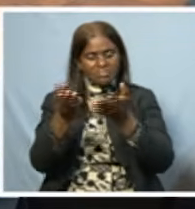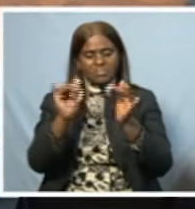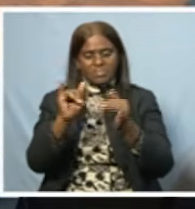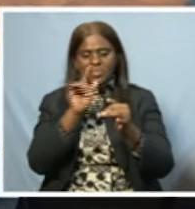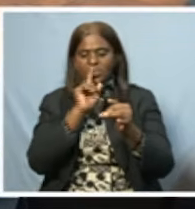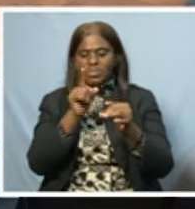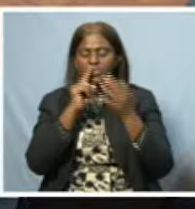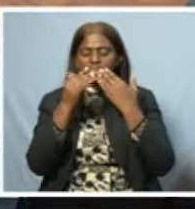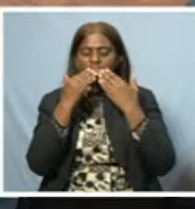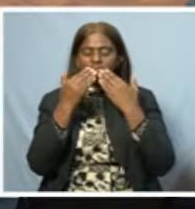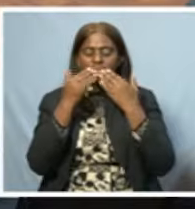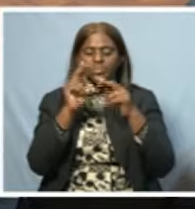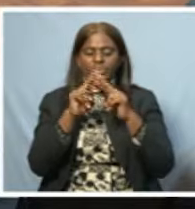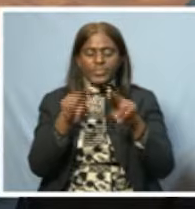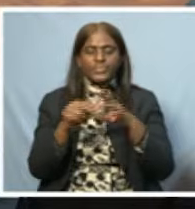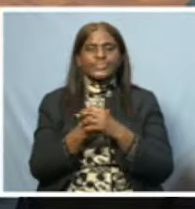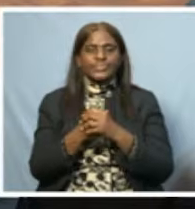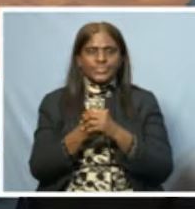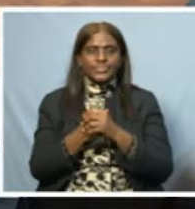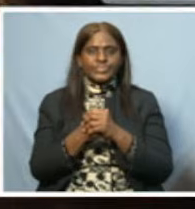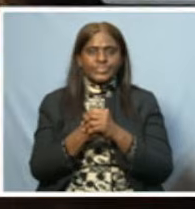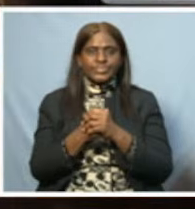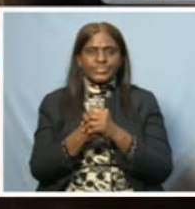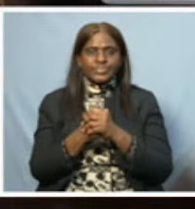thank you, Chair.